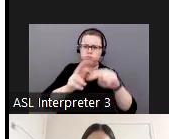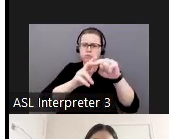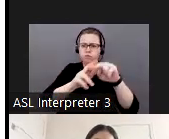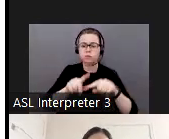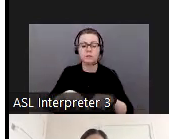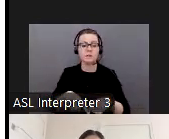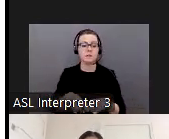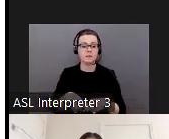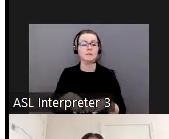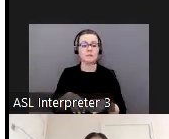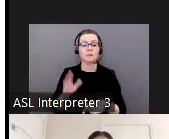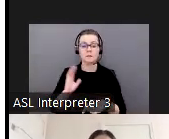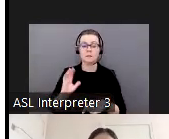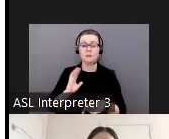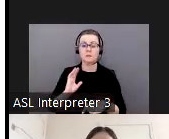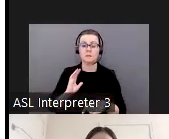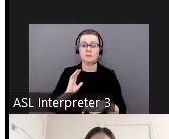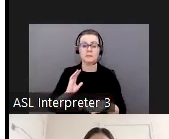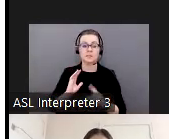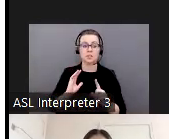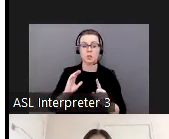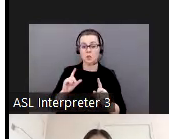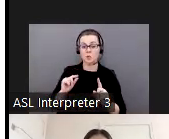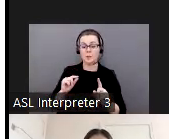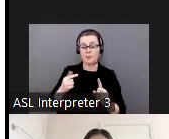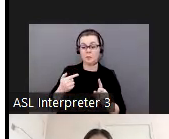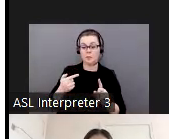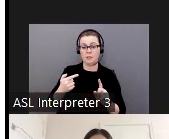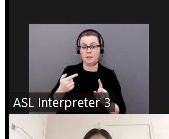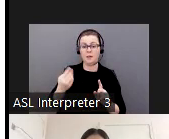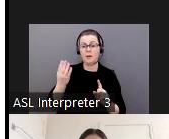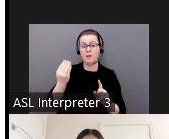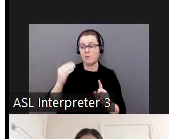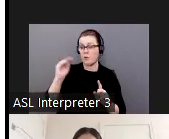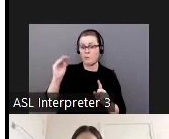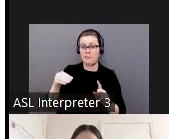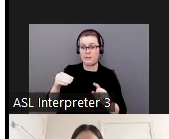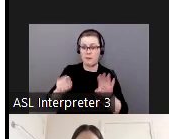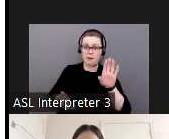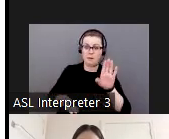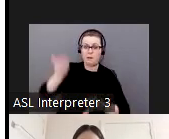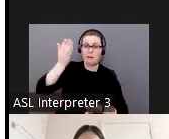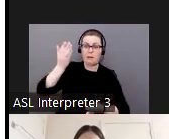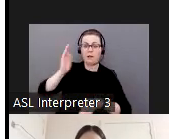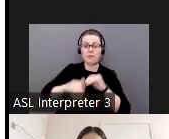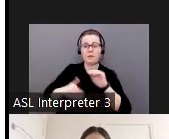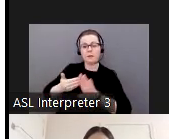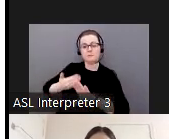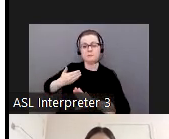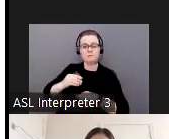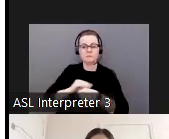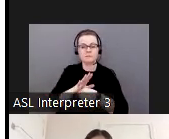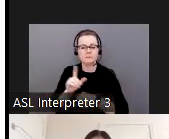seniors was 14% higher in 2021 than before the pandemic in 2019. And